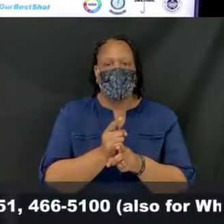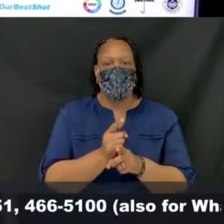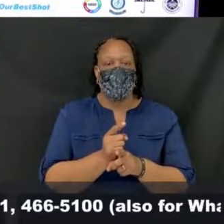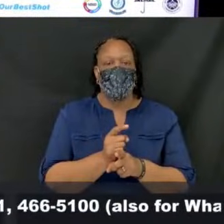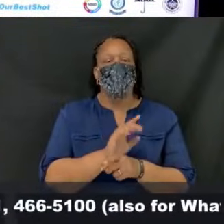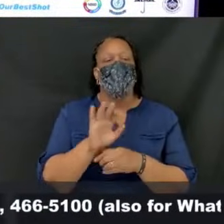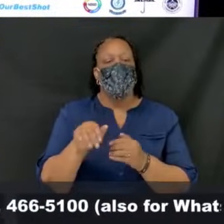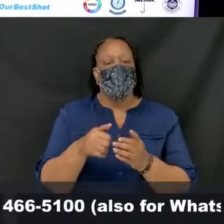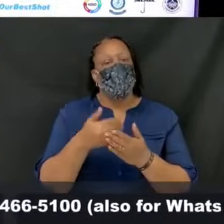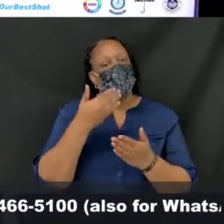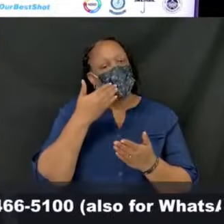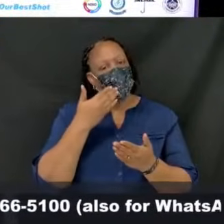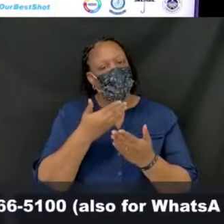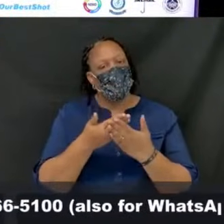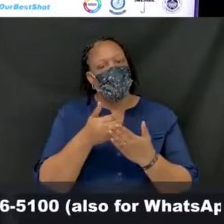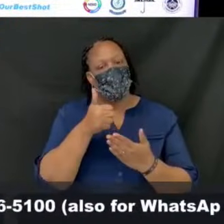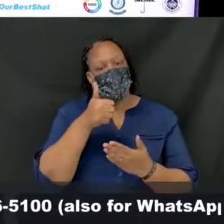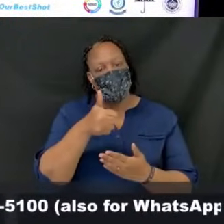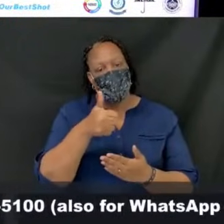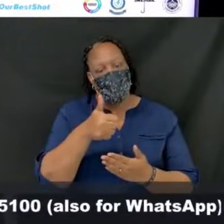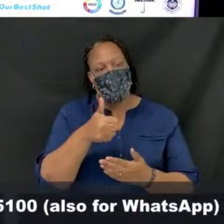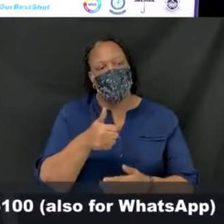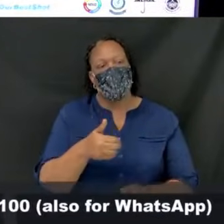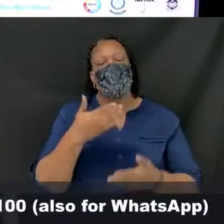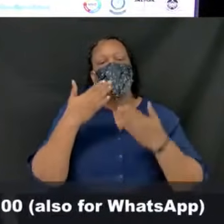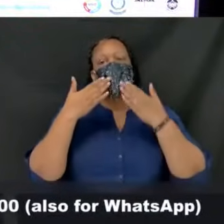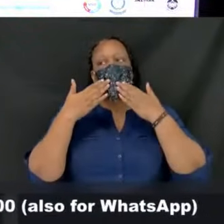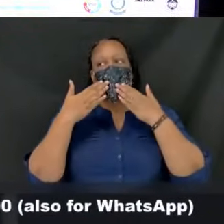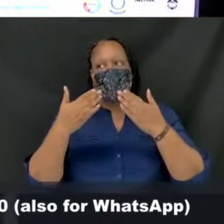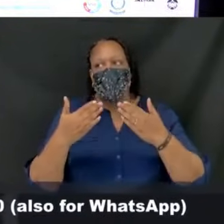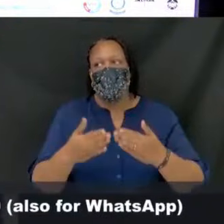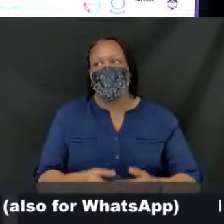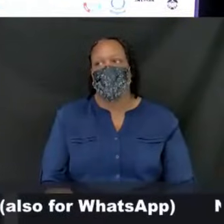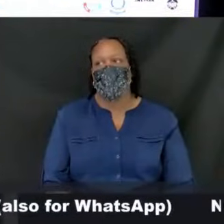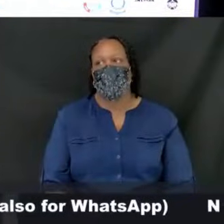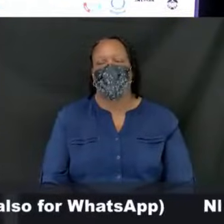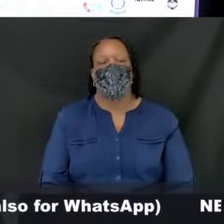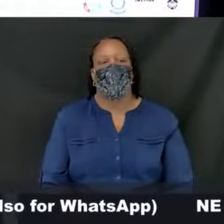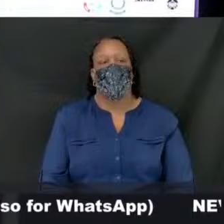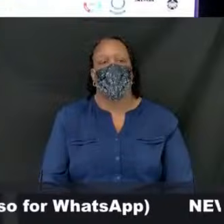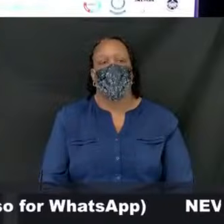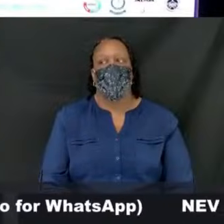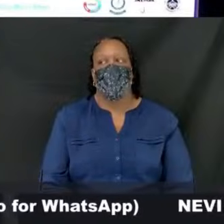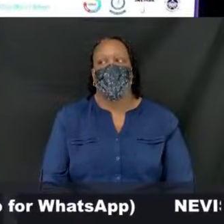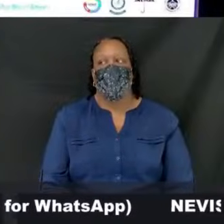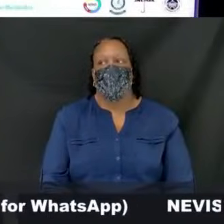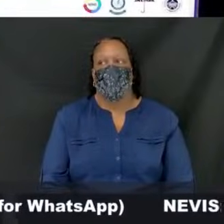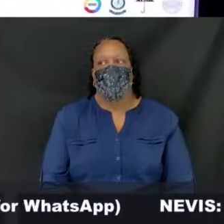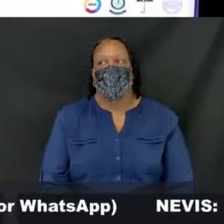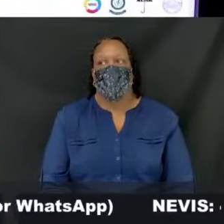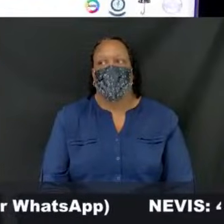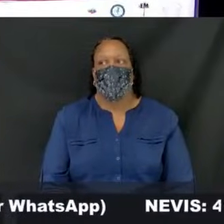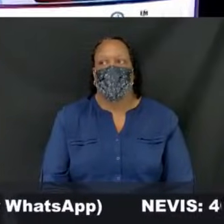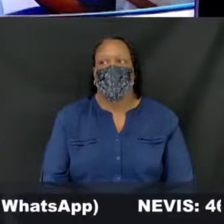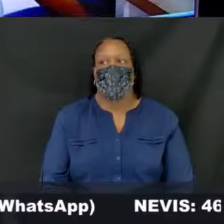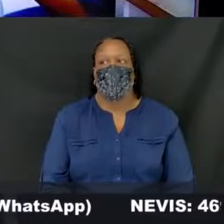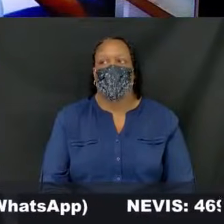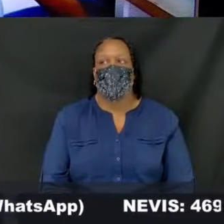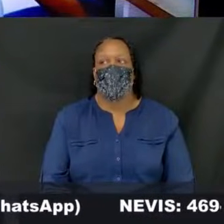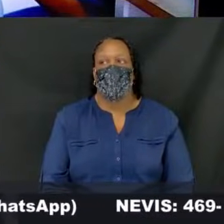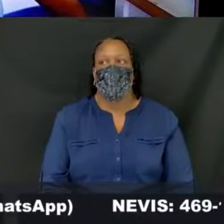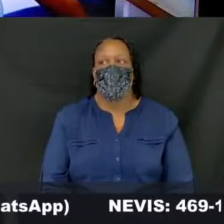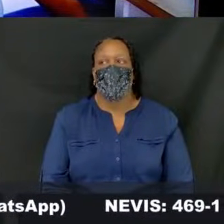were also very meaningful. So thank you. You know, your questions are a part of the management of